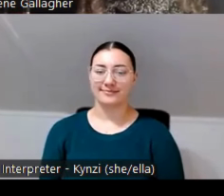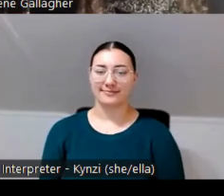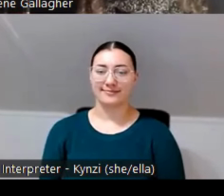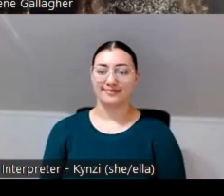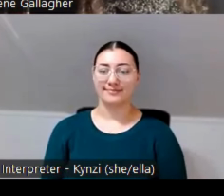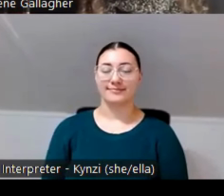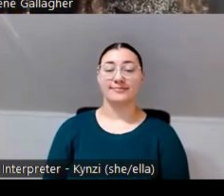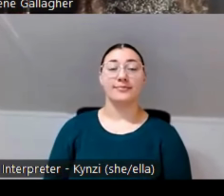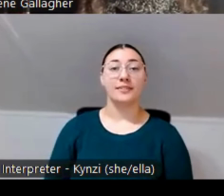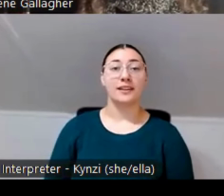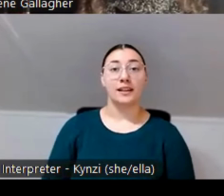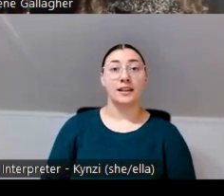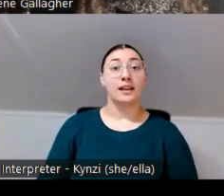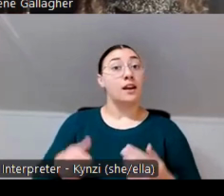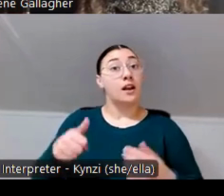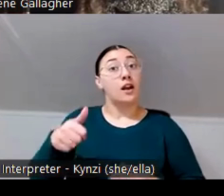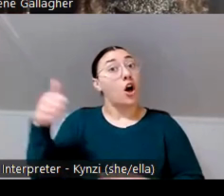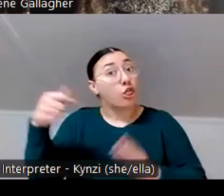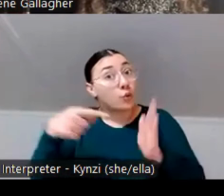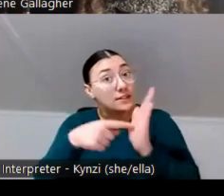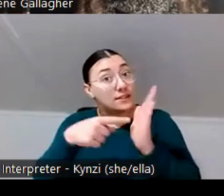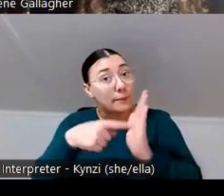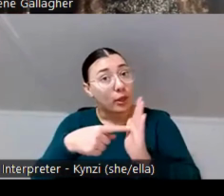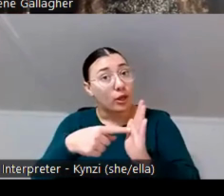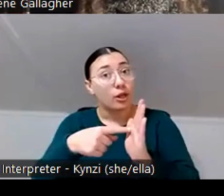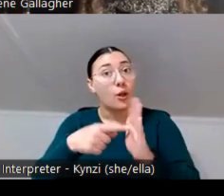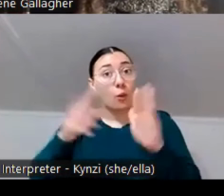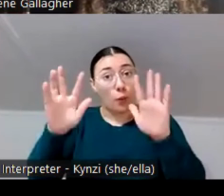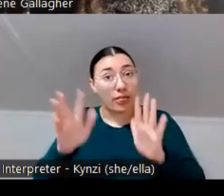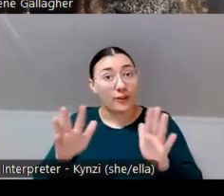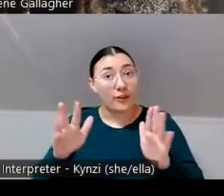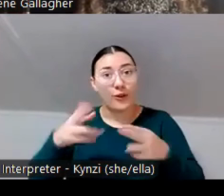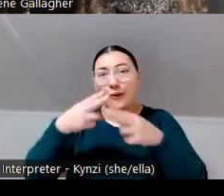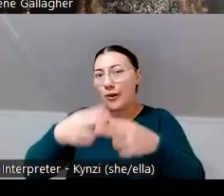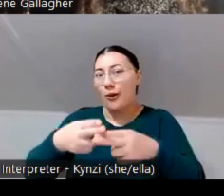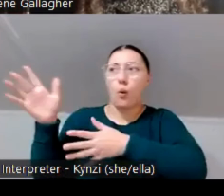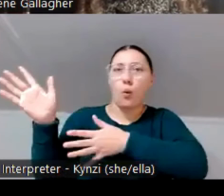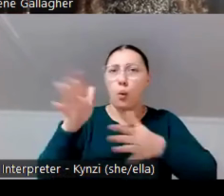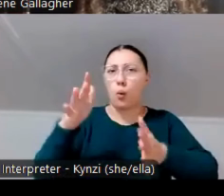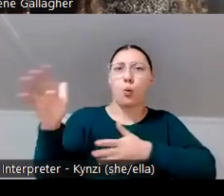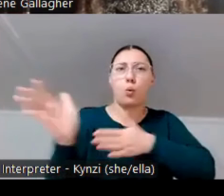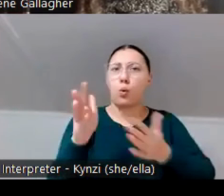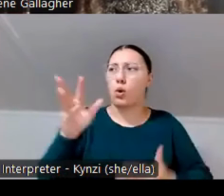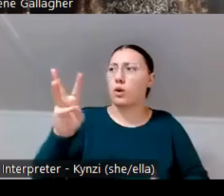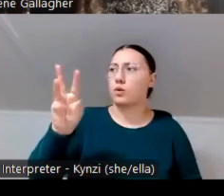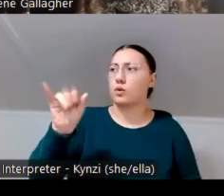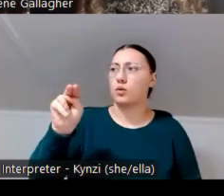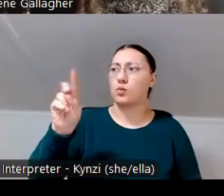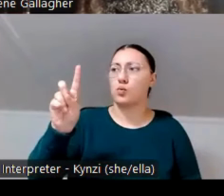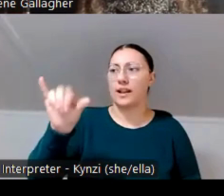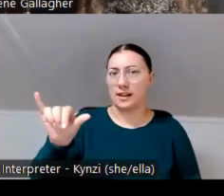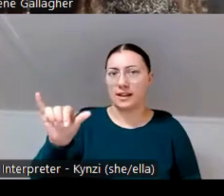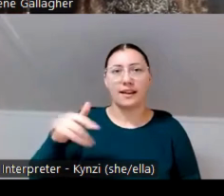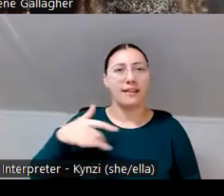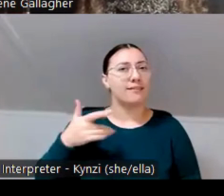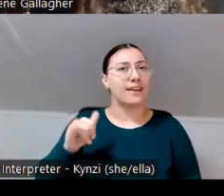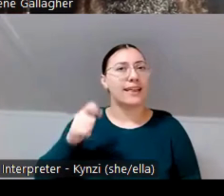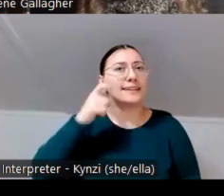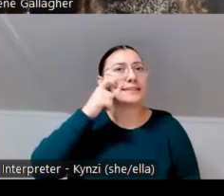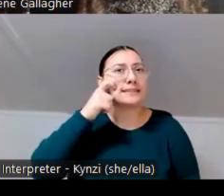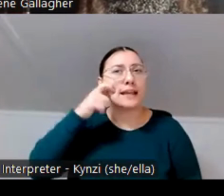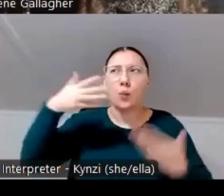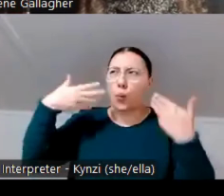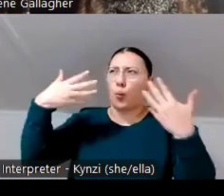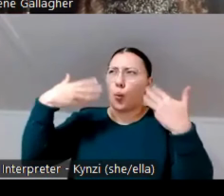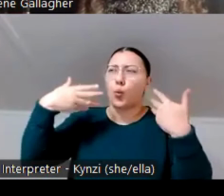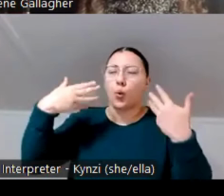Another type of weather is windy. Wind feels like air pushing against your skin. It can be